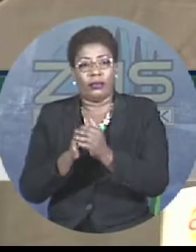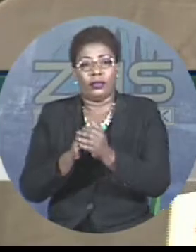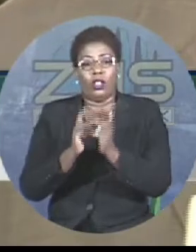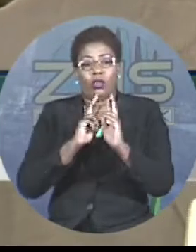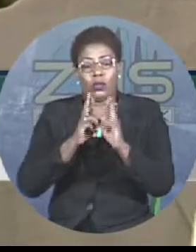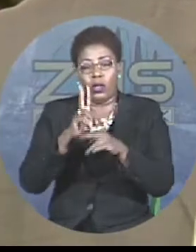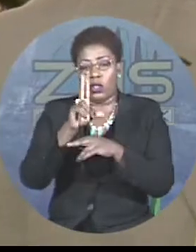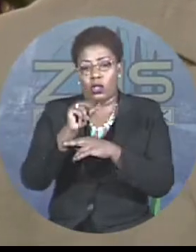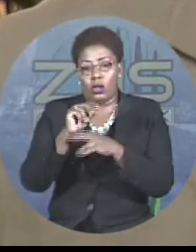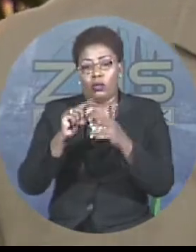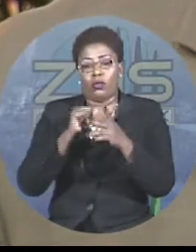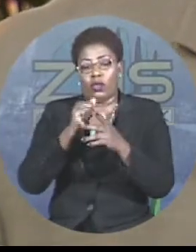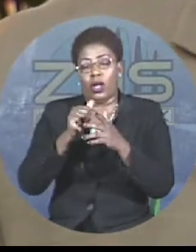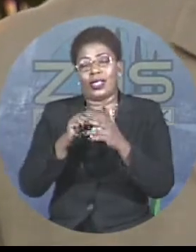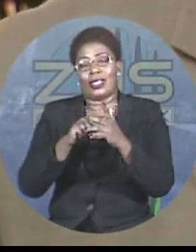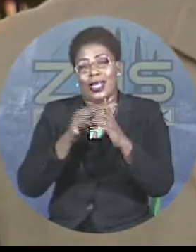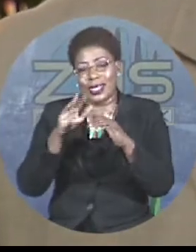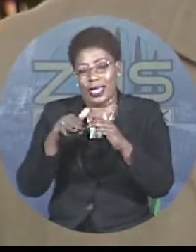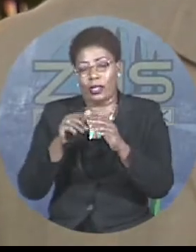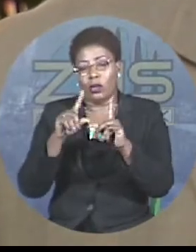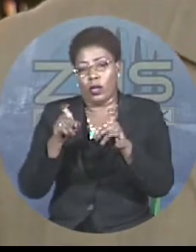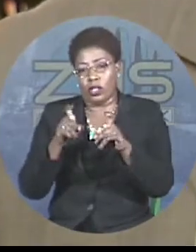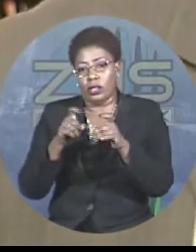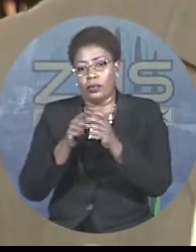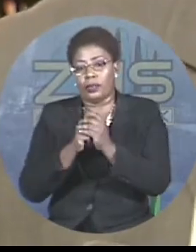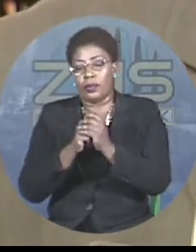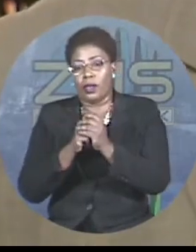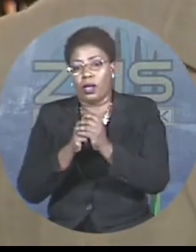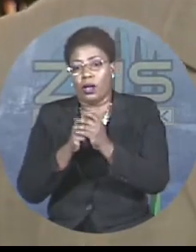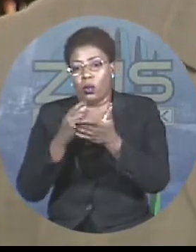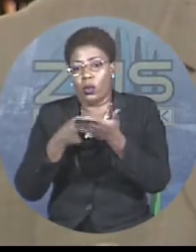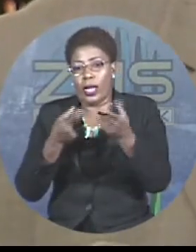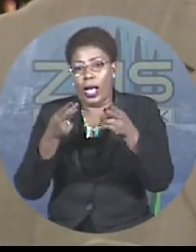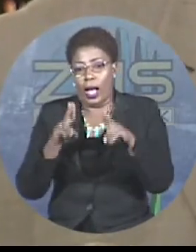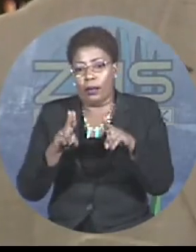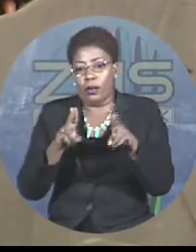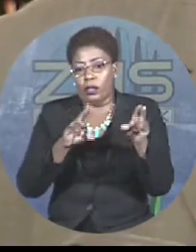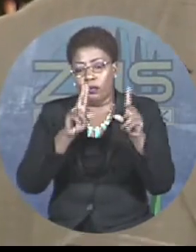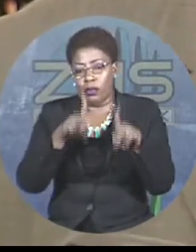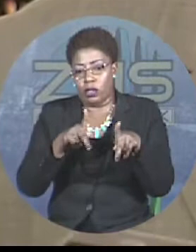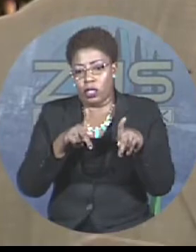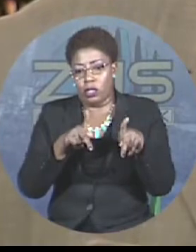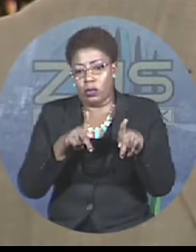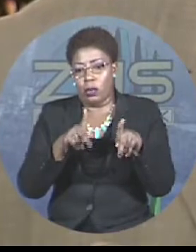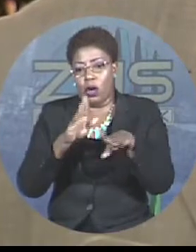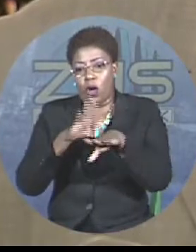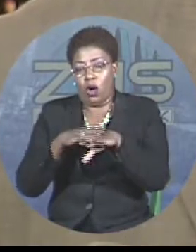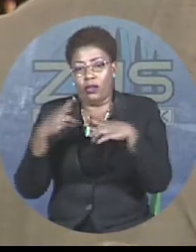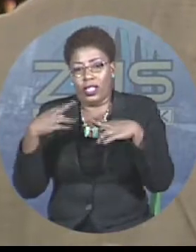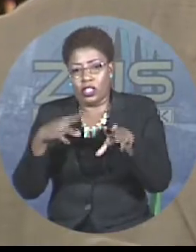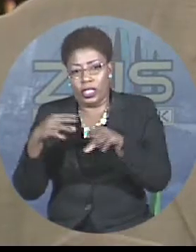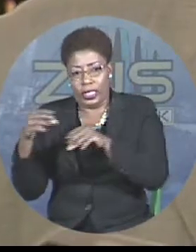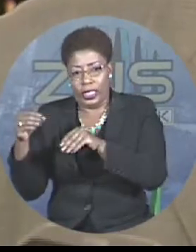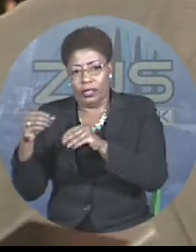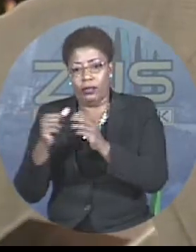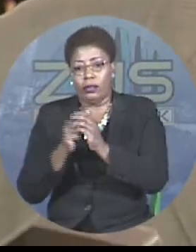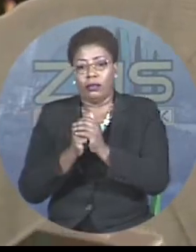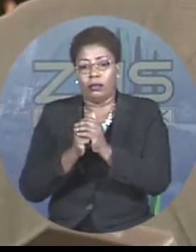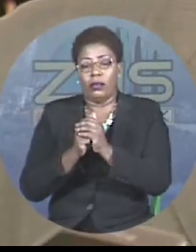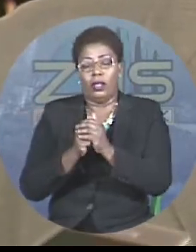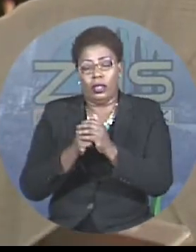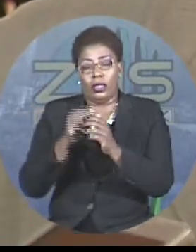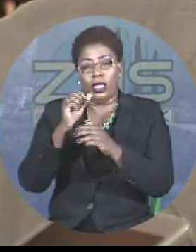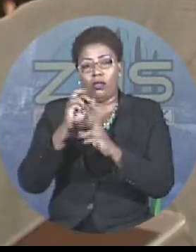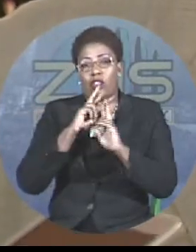The audit hasn't started yet. No. So what happened when the employees were put on leave, and what was taking place? They're still on